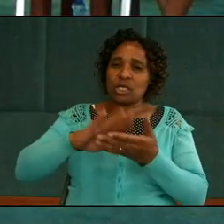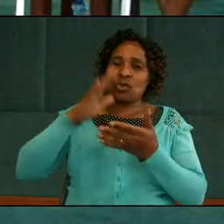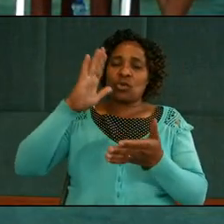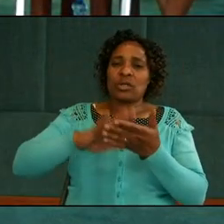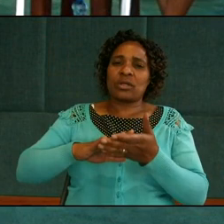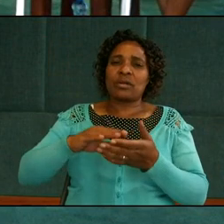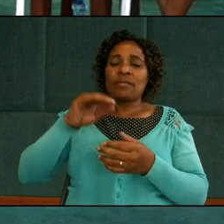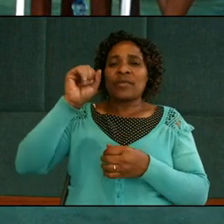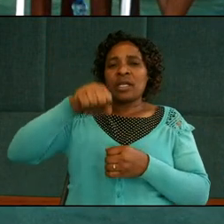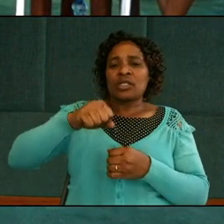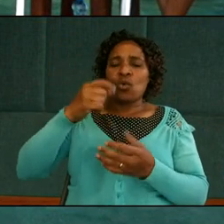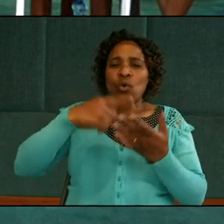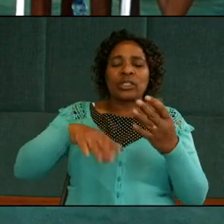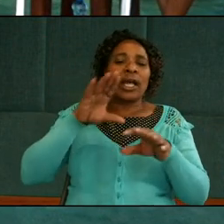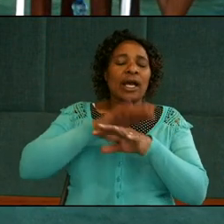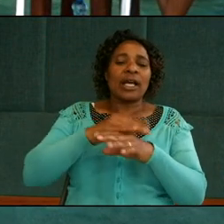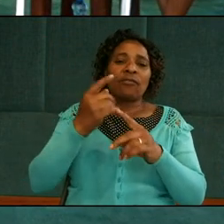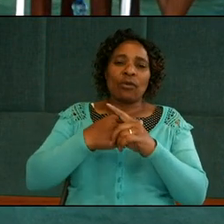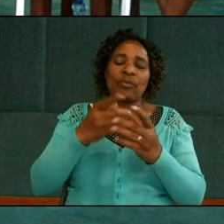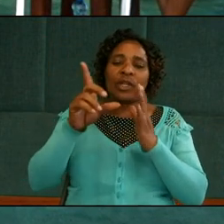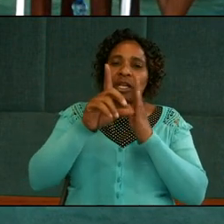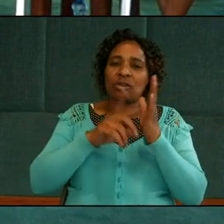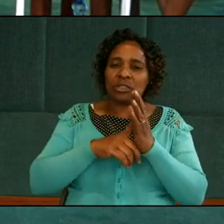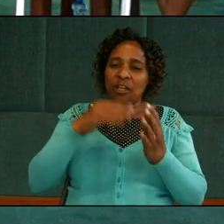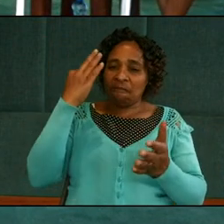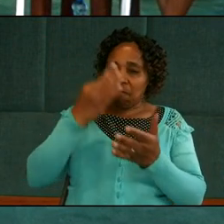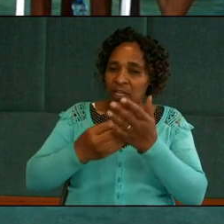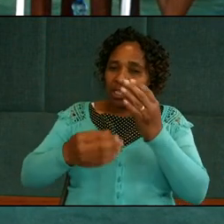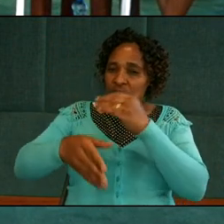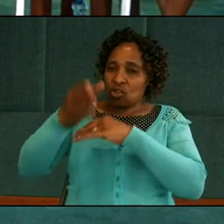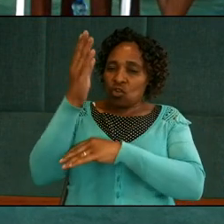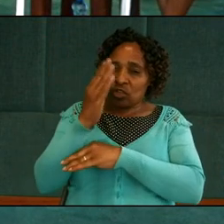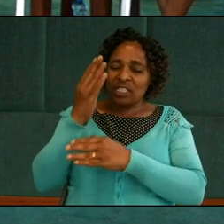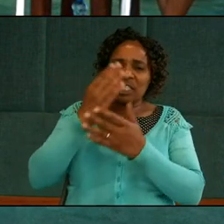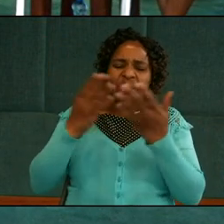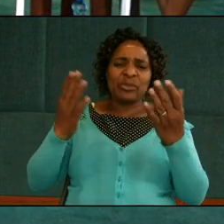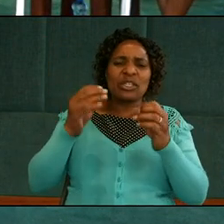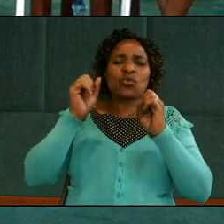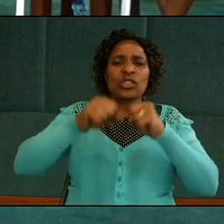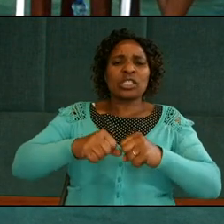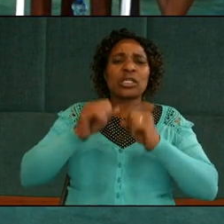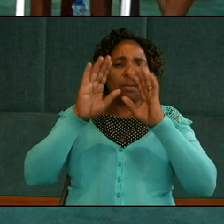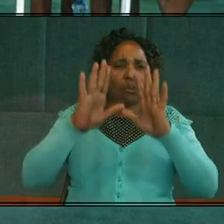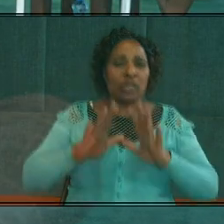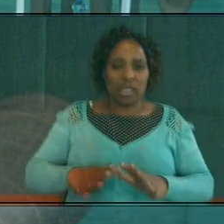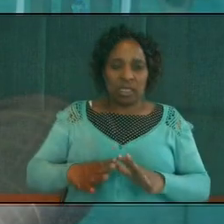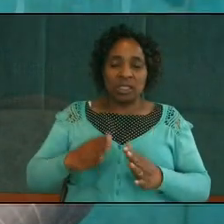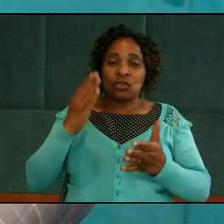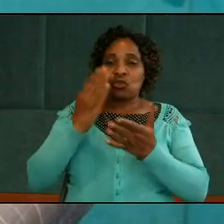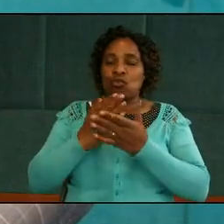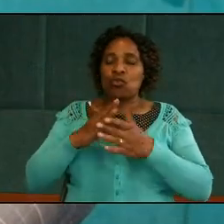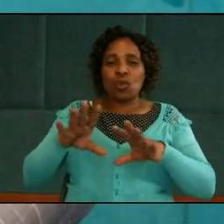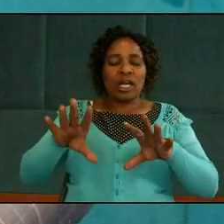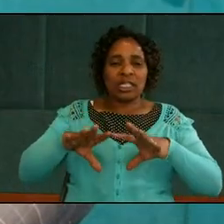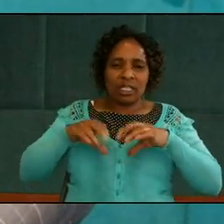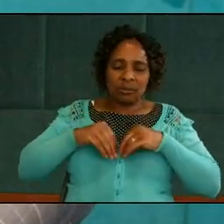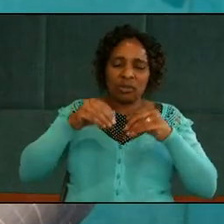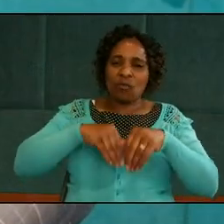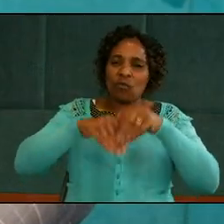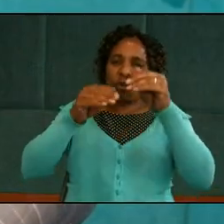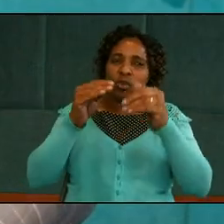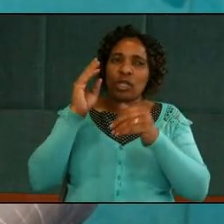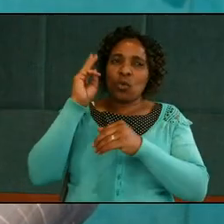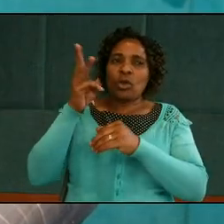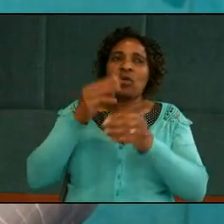Yes, what I get from this lesson is faith in God is something that is necessary to actually accept and follow the will of